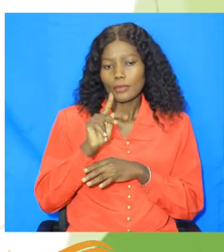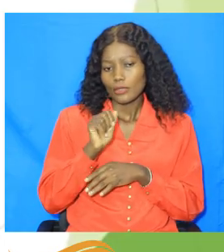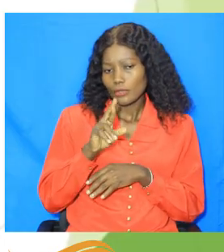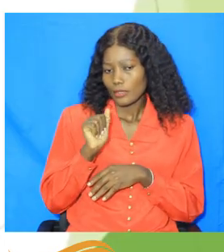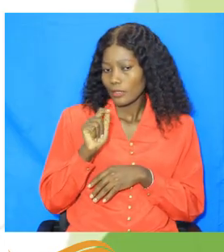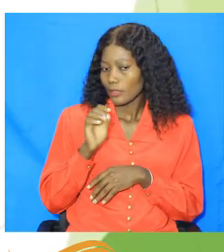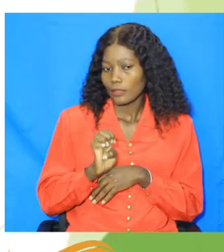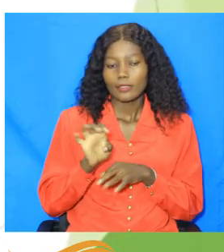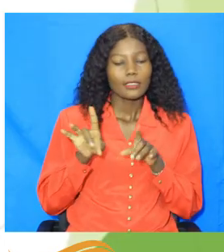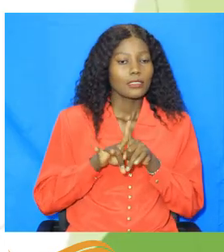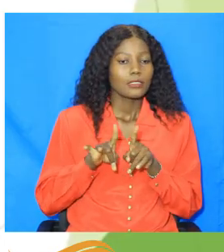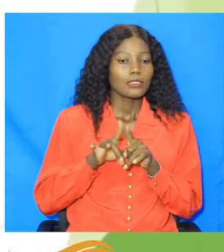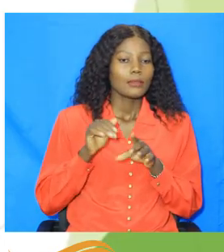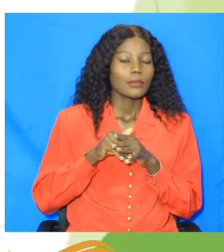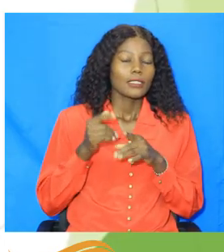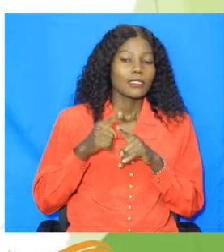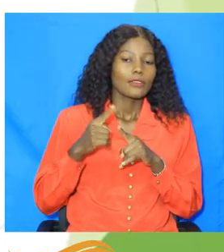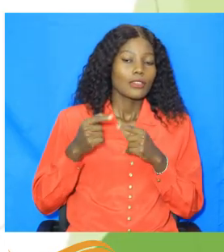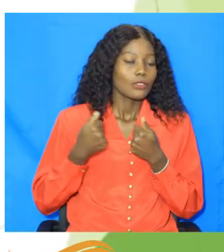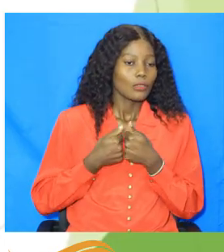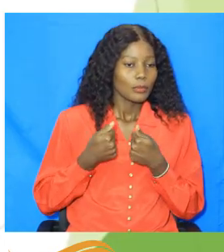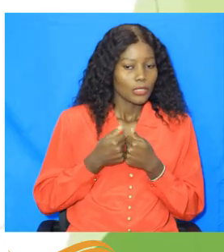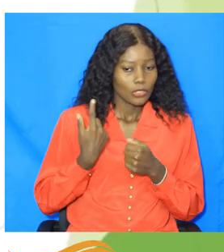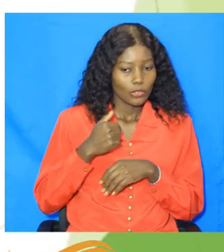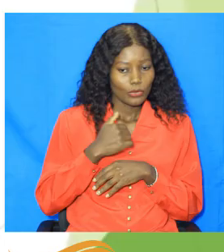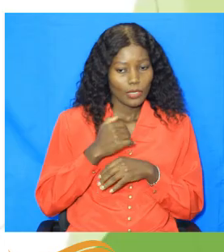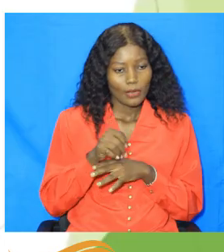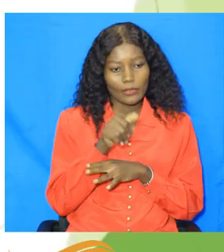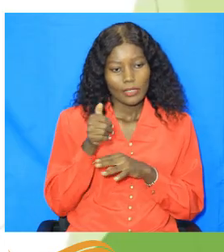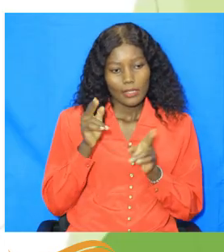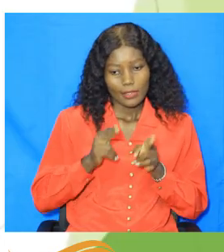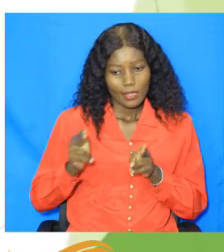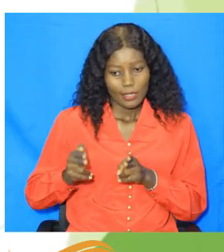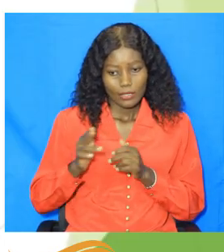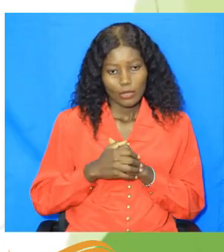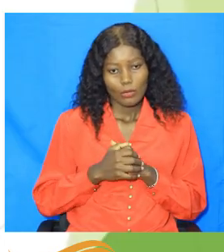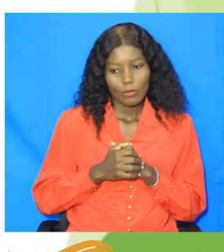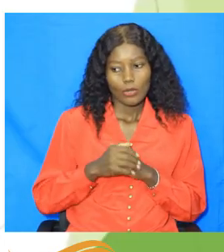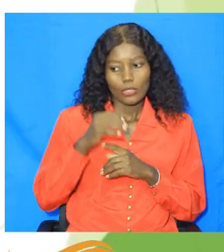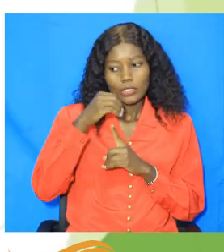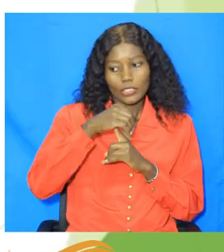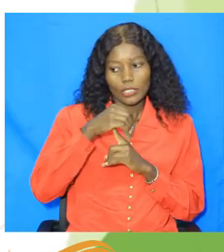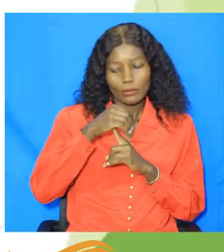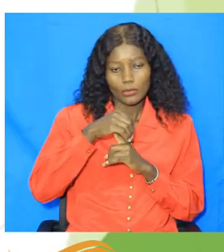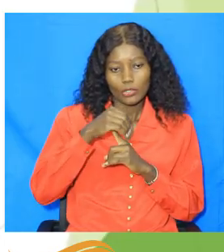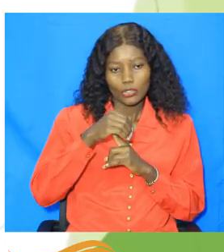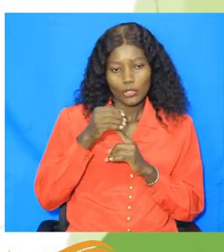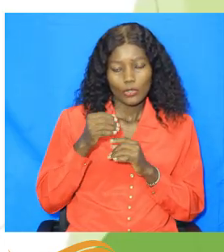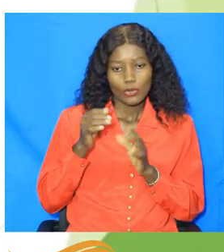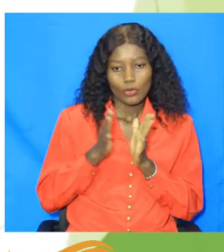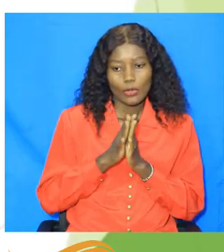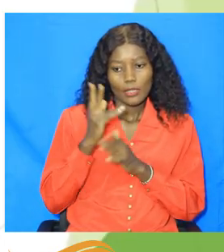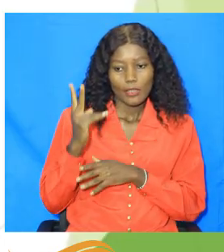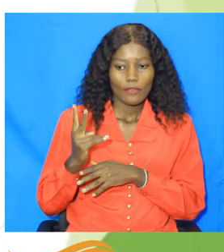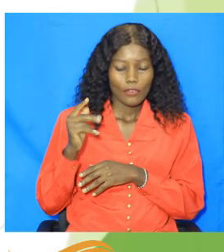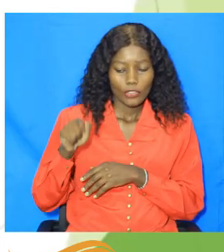different competitions. There is the other normal karate championship with the 4 judges. Then